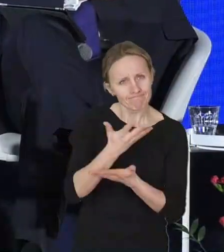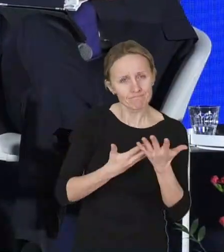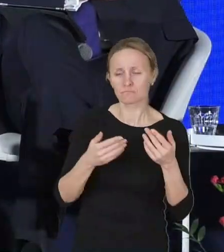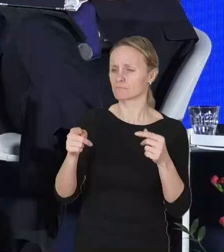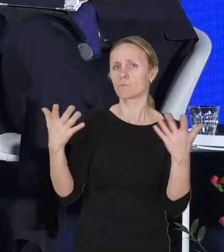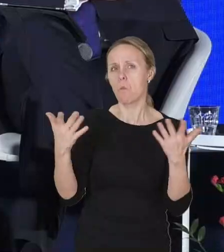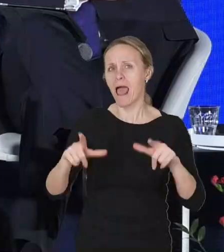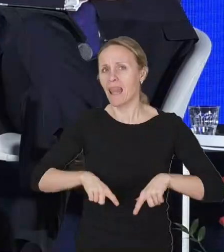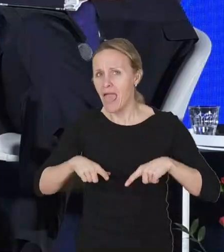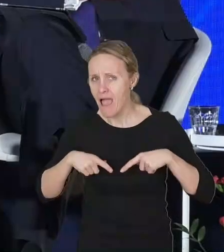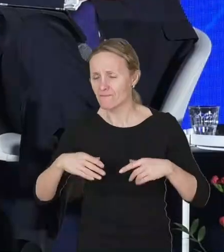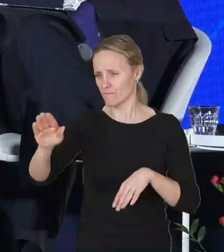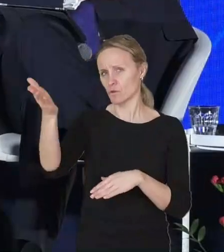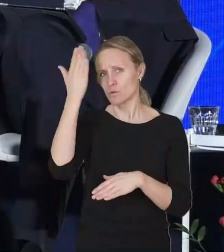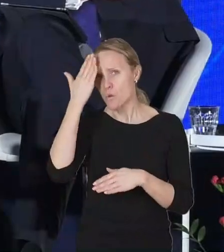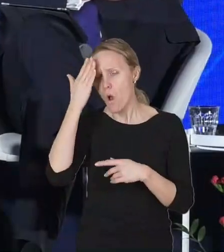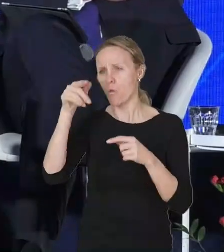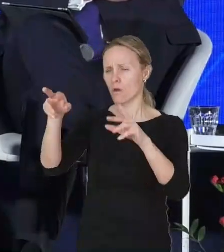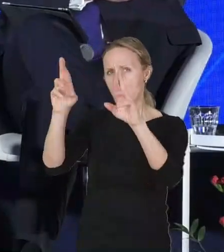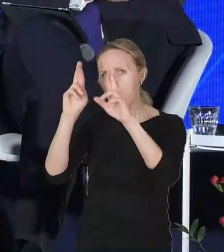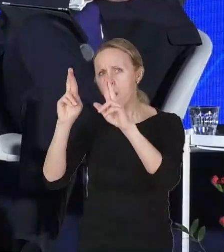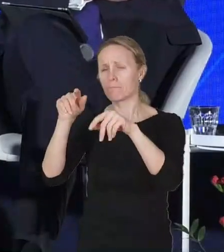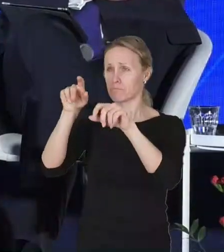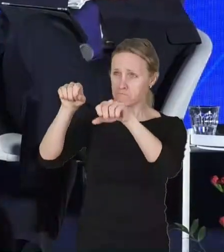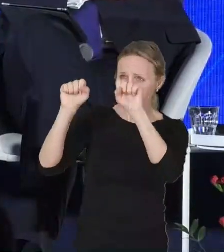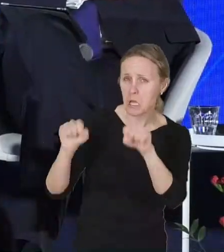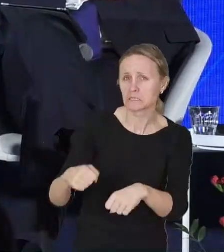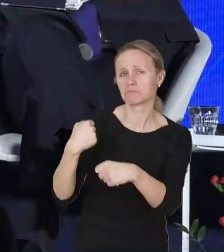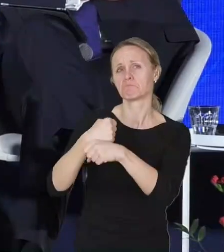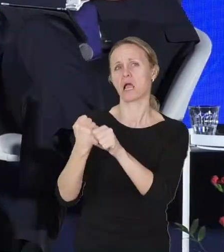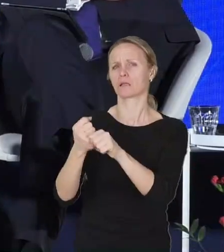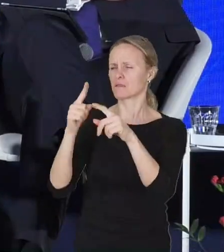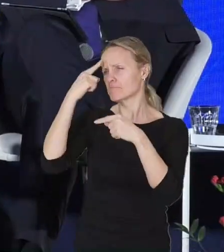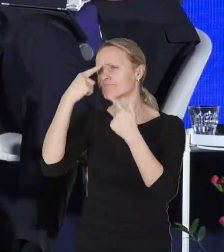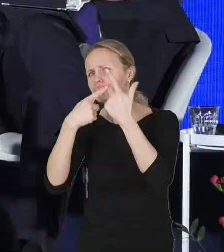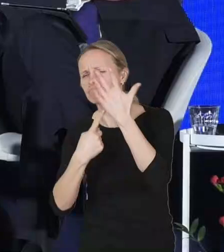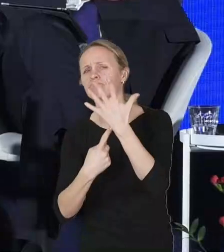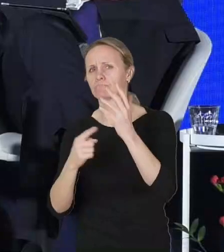we see now in the unease in the world, we